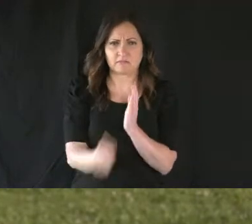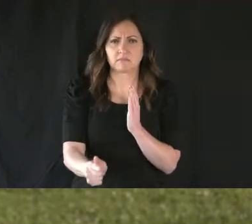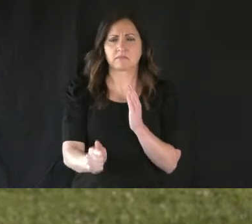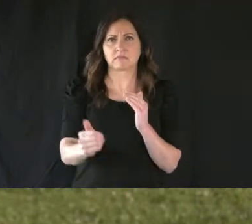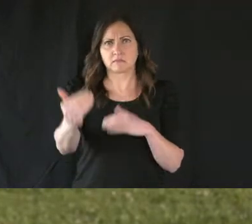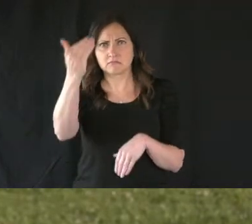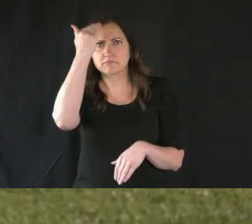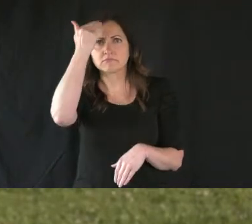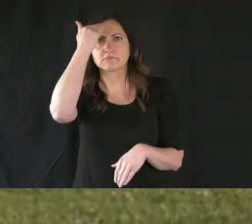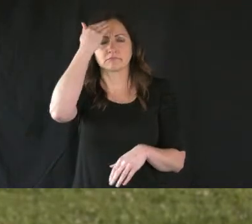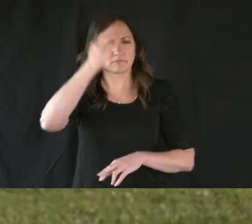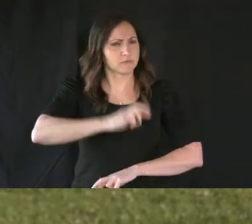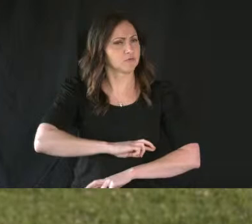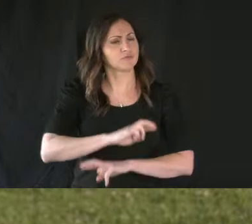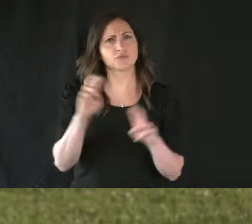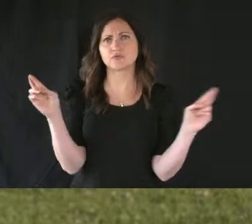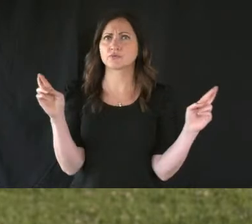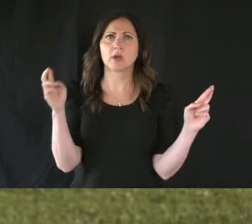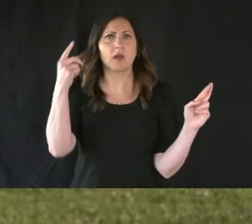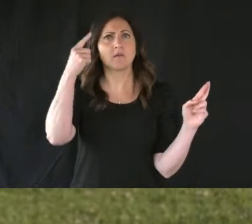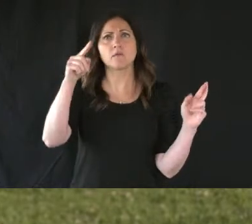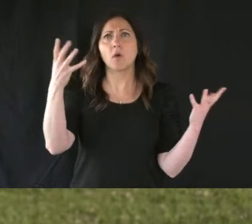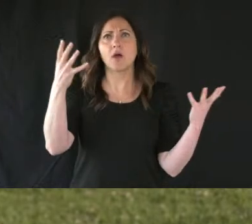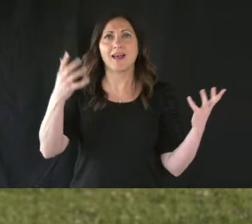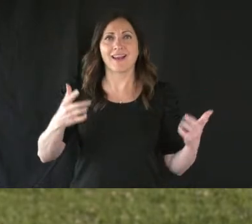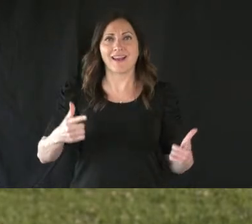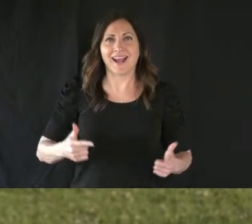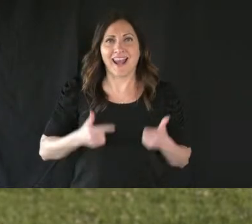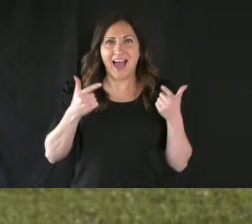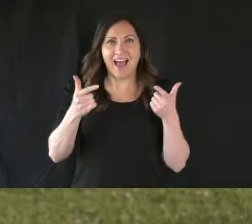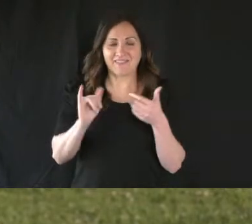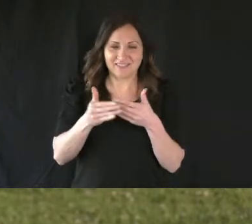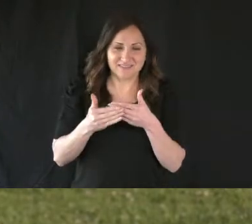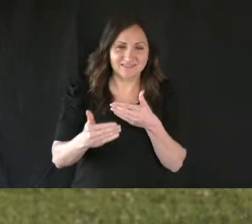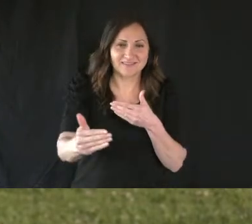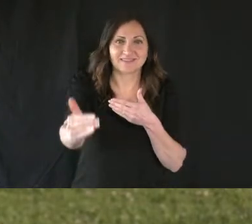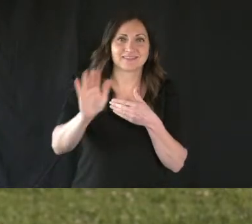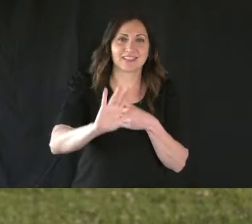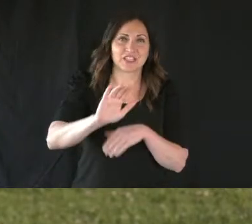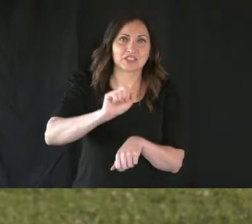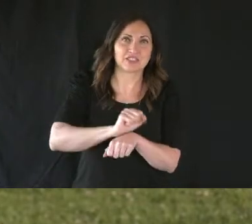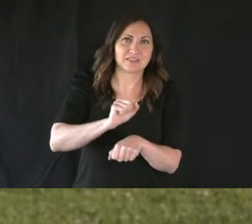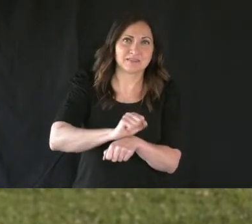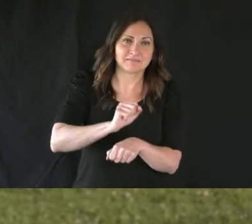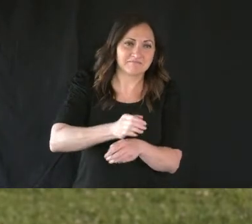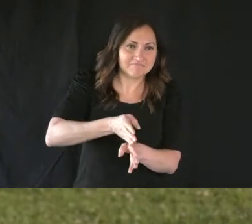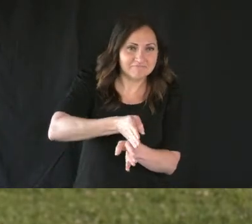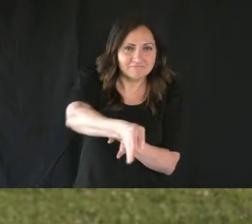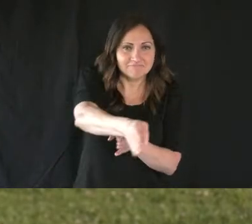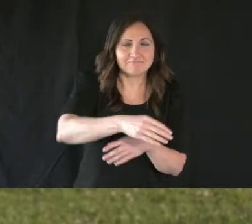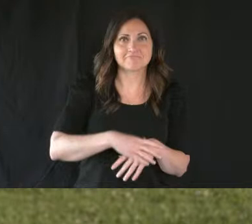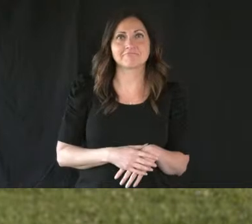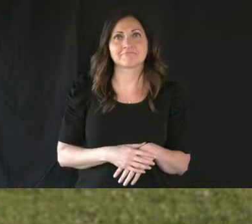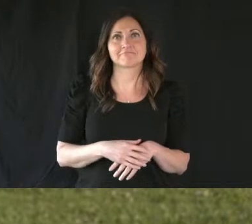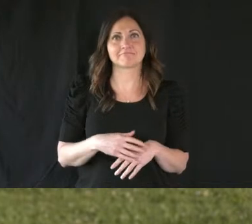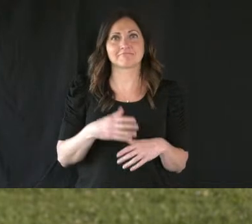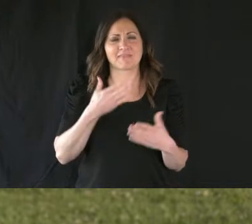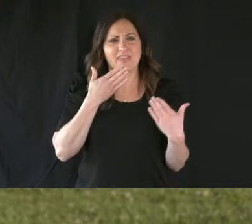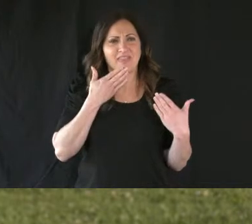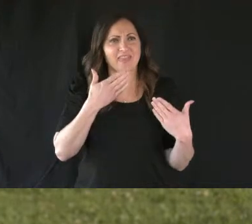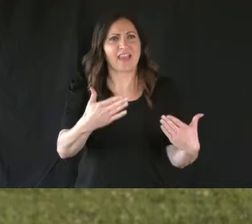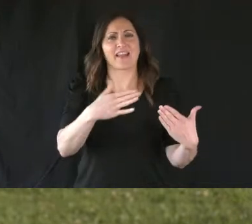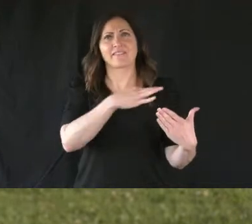properly prepared for life and for careers. We recognize and thank